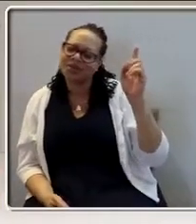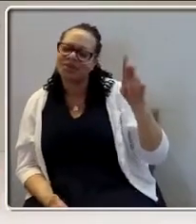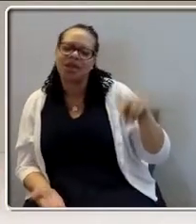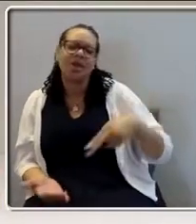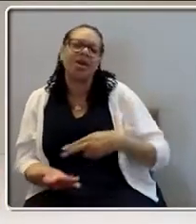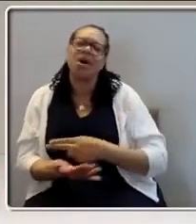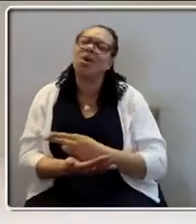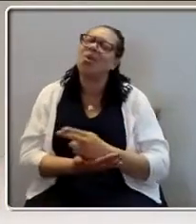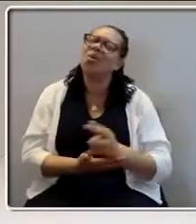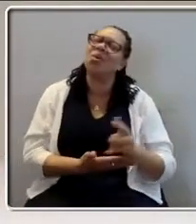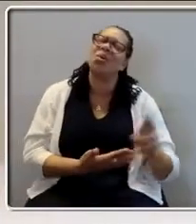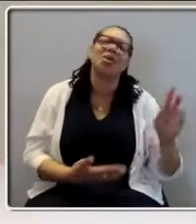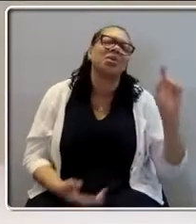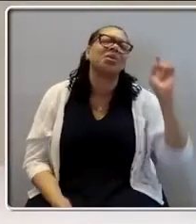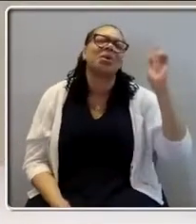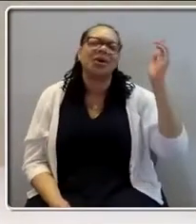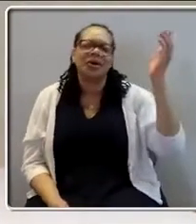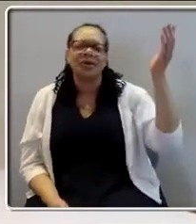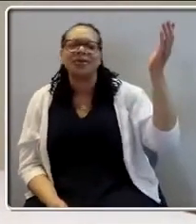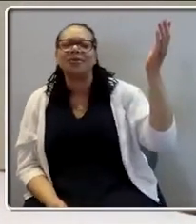Holy you are,